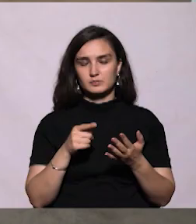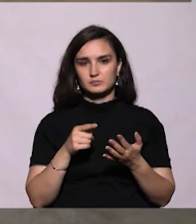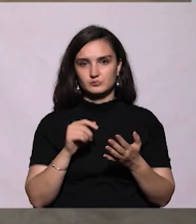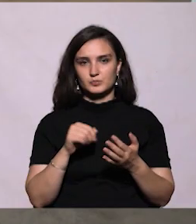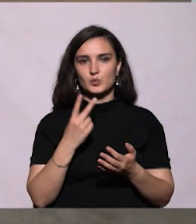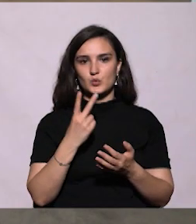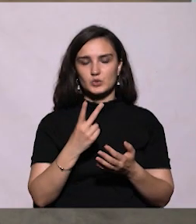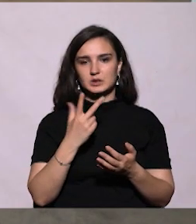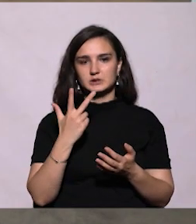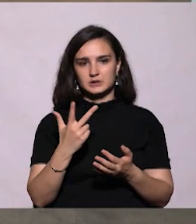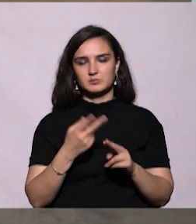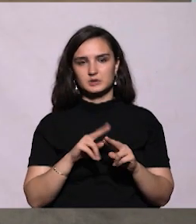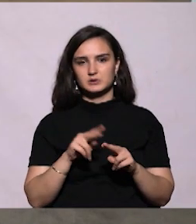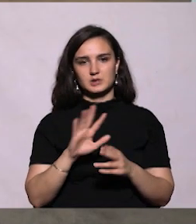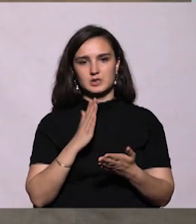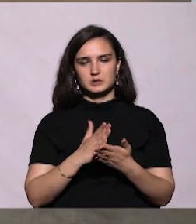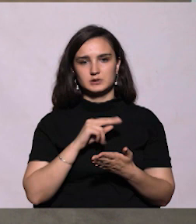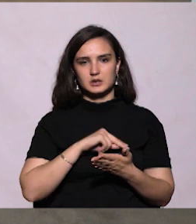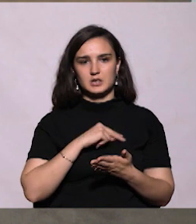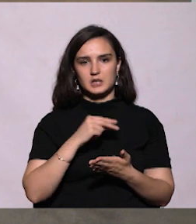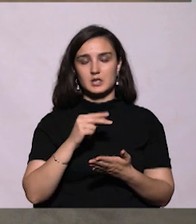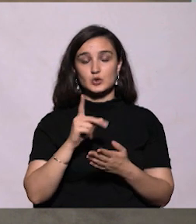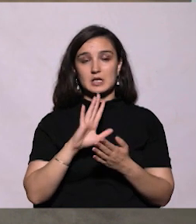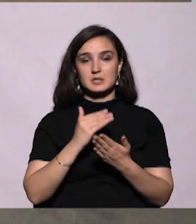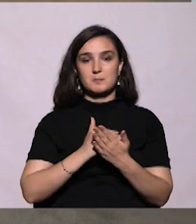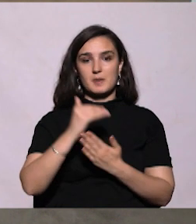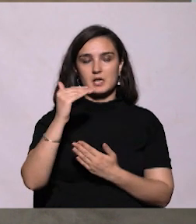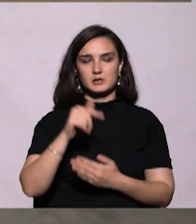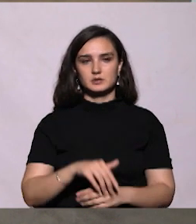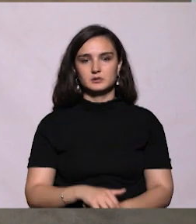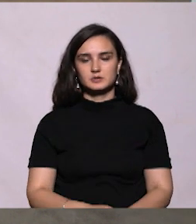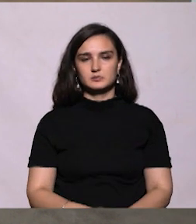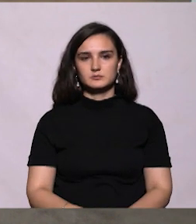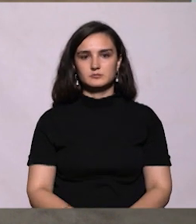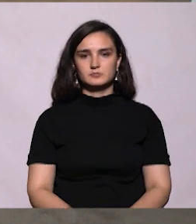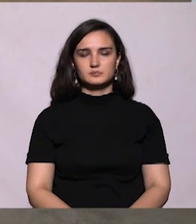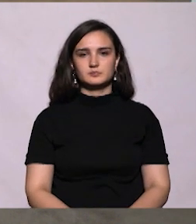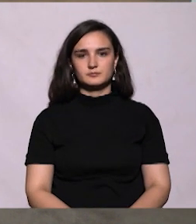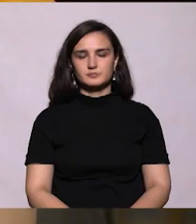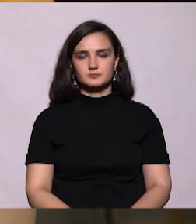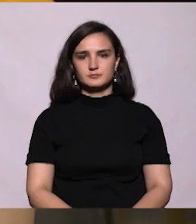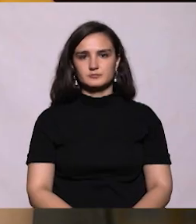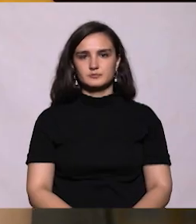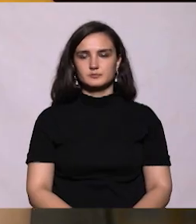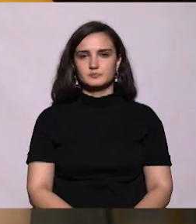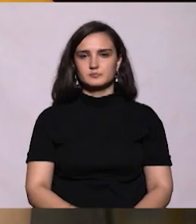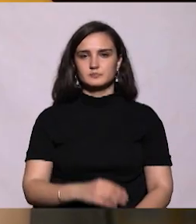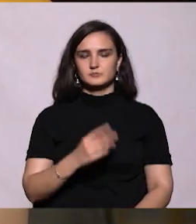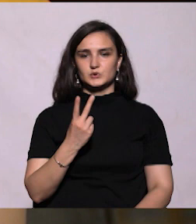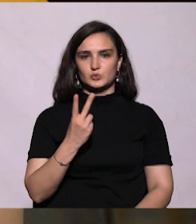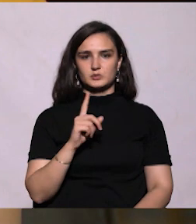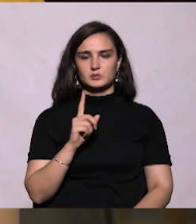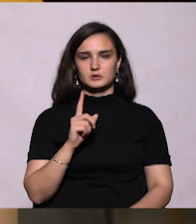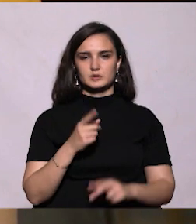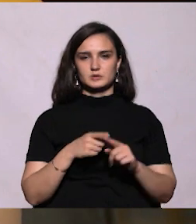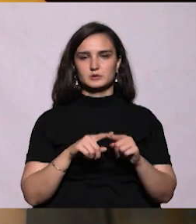two. So it's not higher and it's not more than. So which leaves us with the two more options,